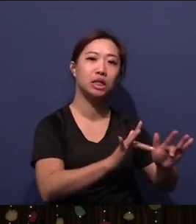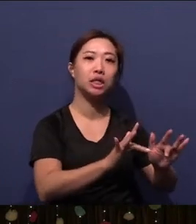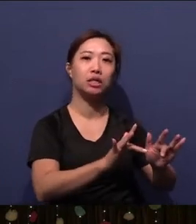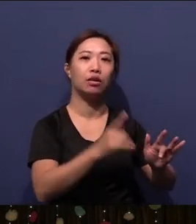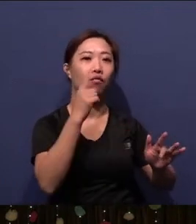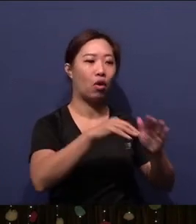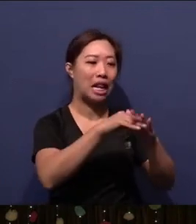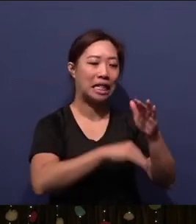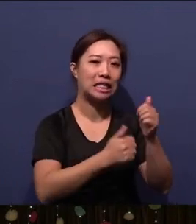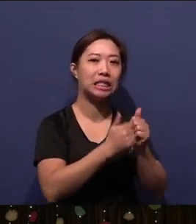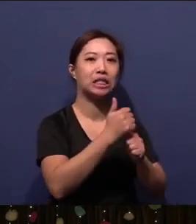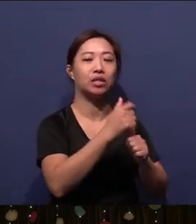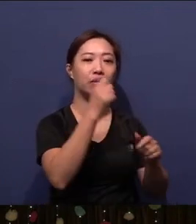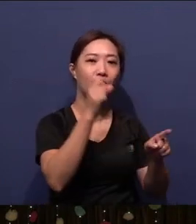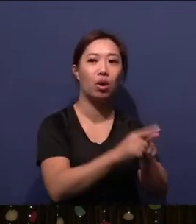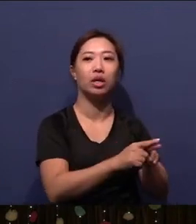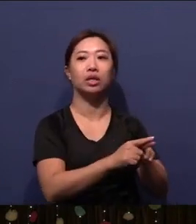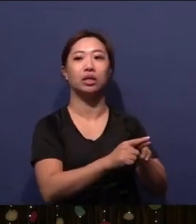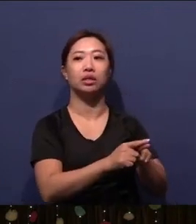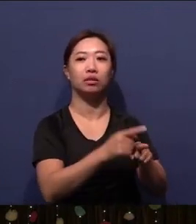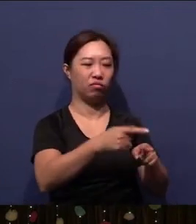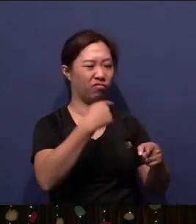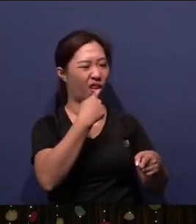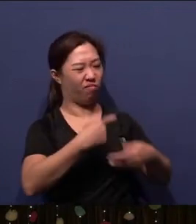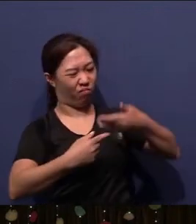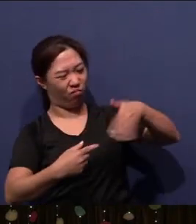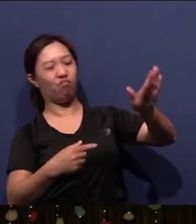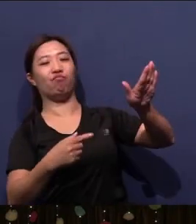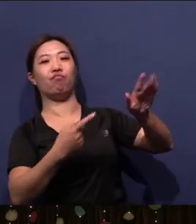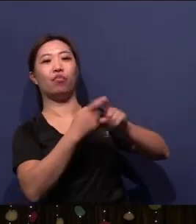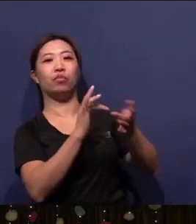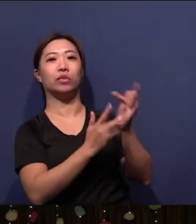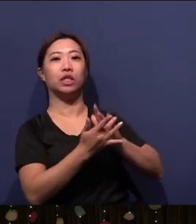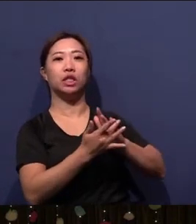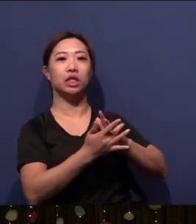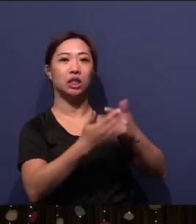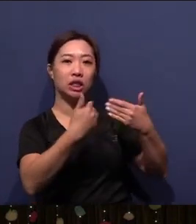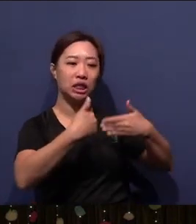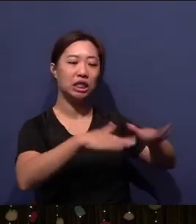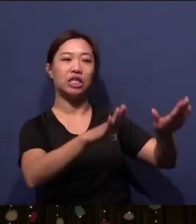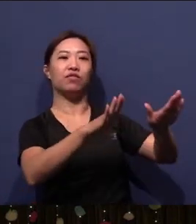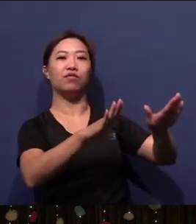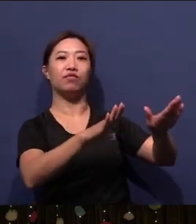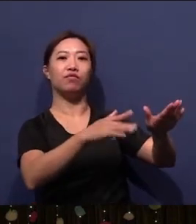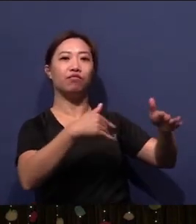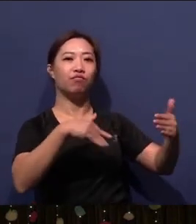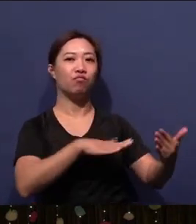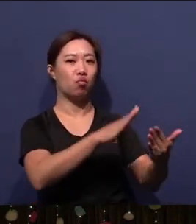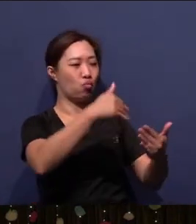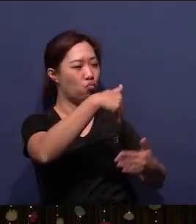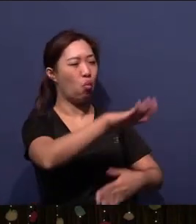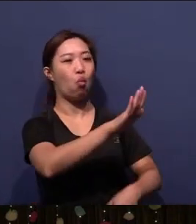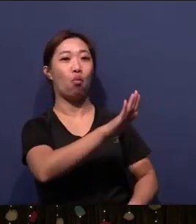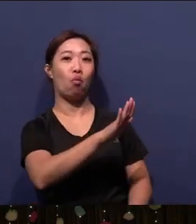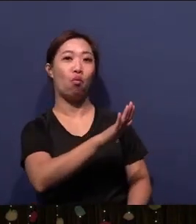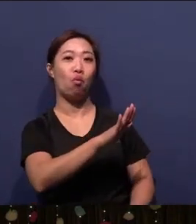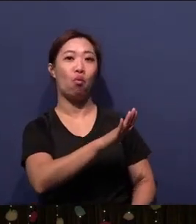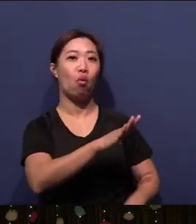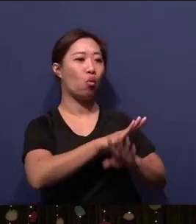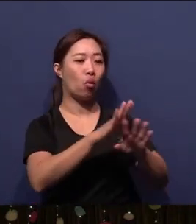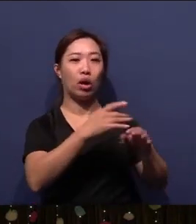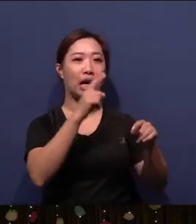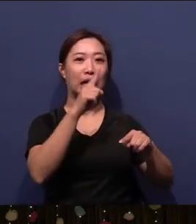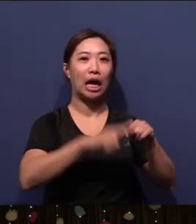this, here they're called to depart from Jesus. They're called to leave his presence. They do not have the privilege to be